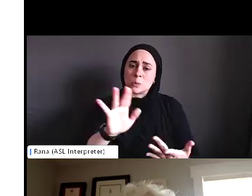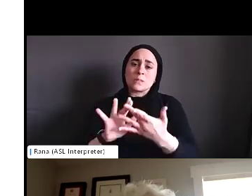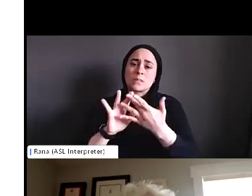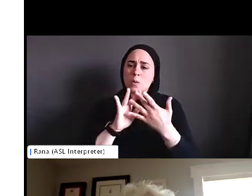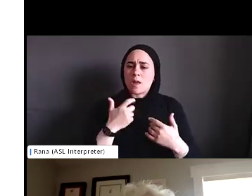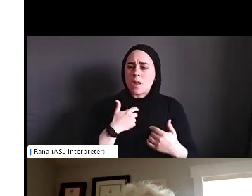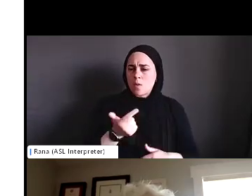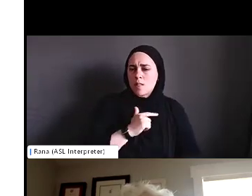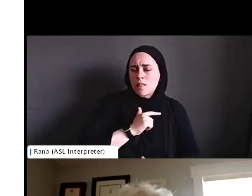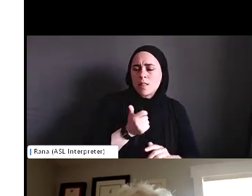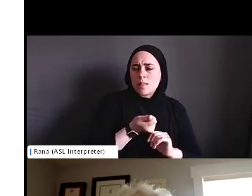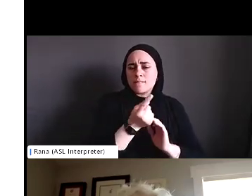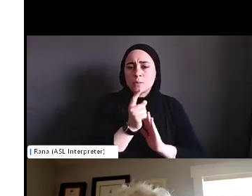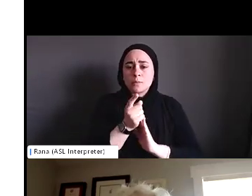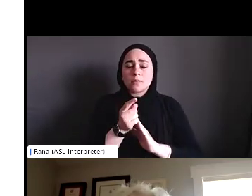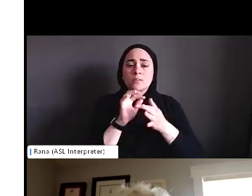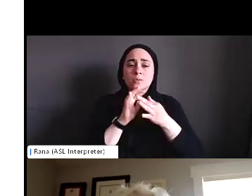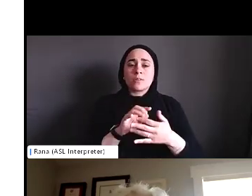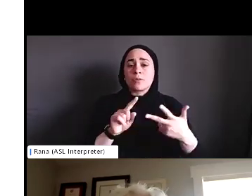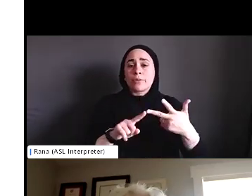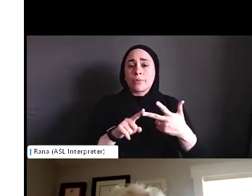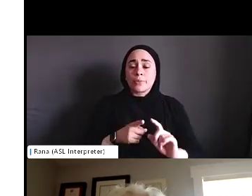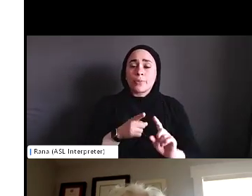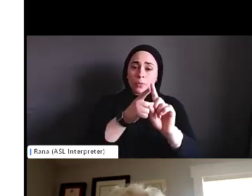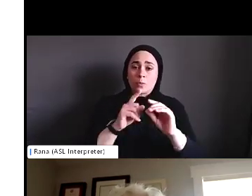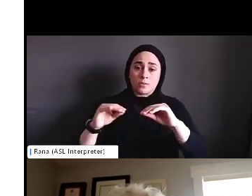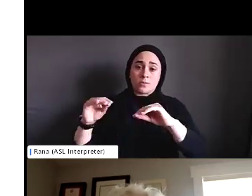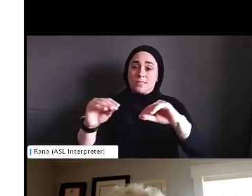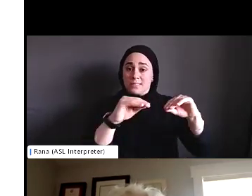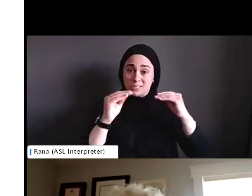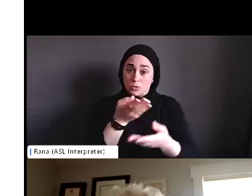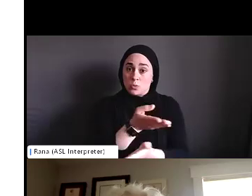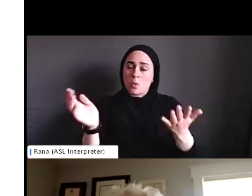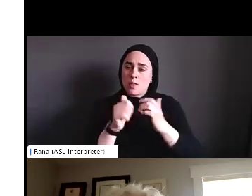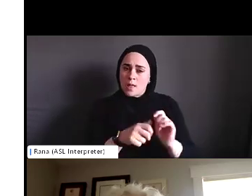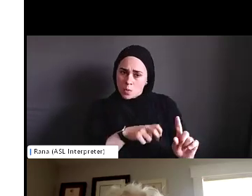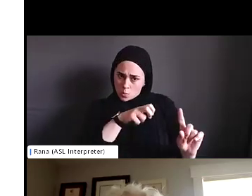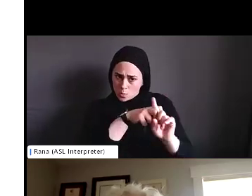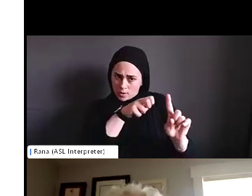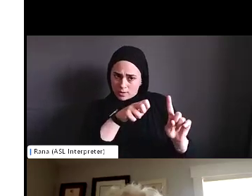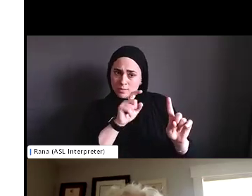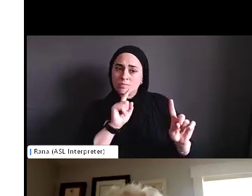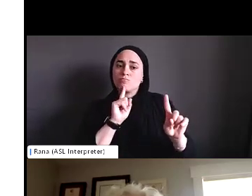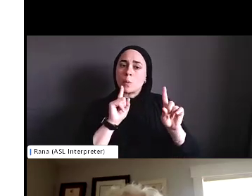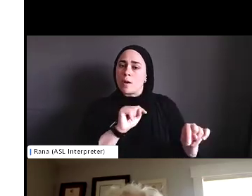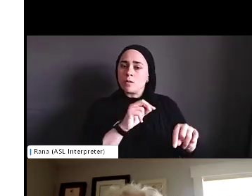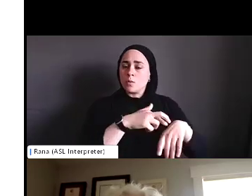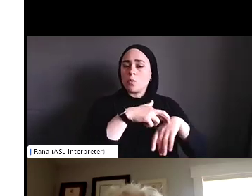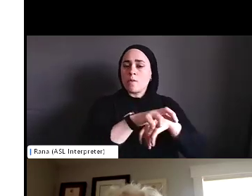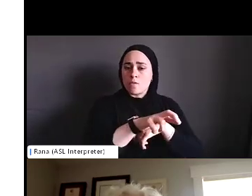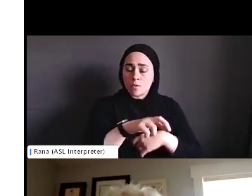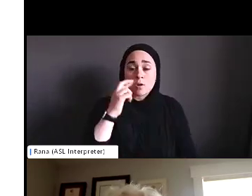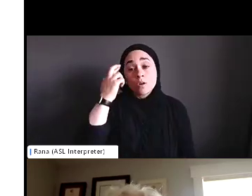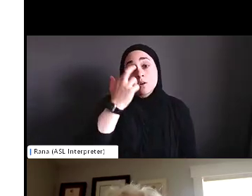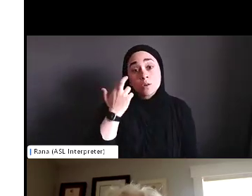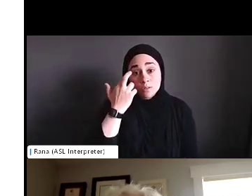minutes about the third goal around teaching everyone to recognize, respond, and refer, because it's another kind